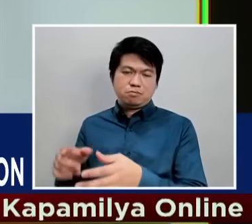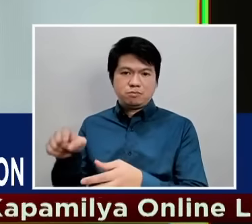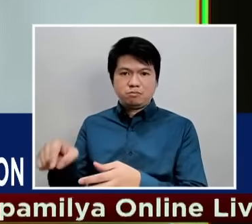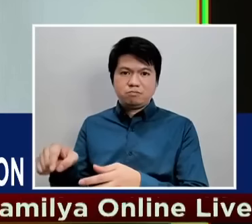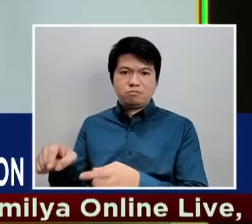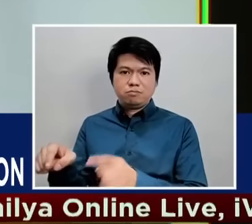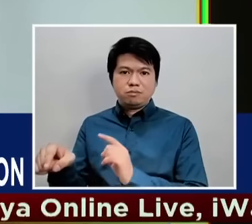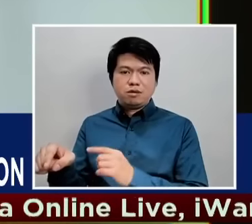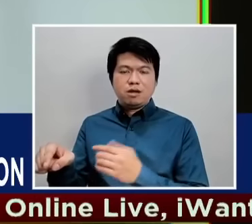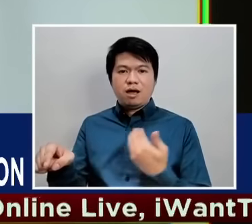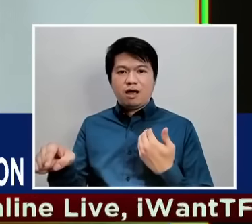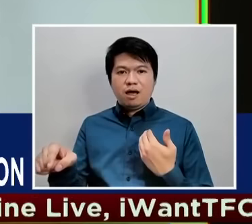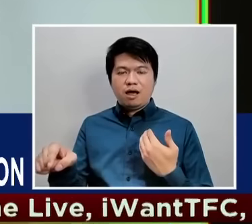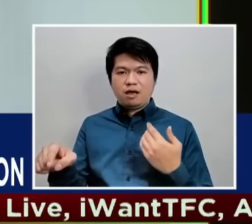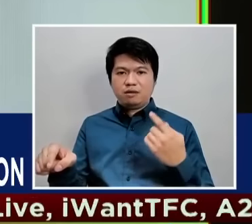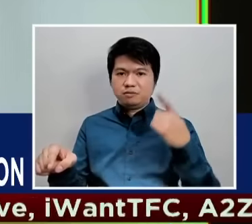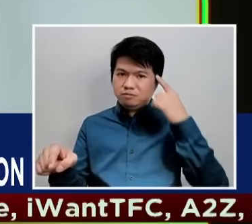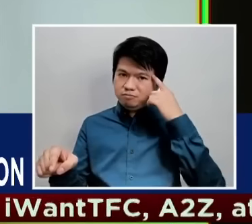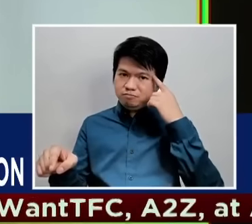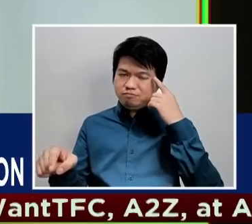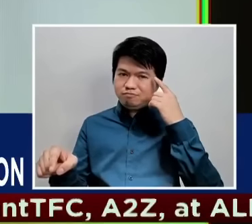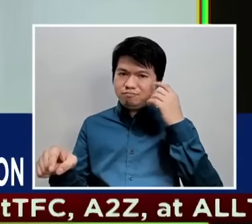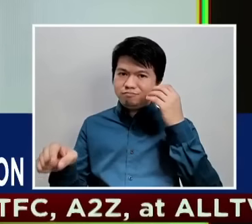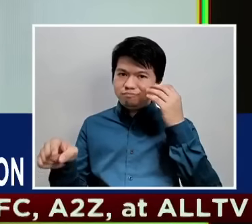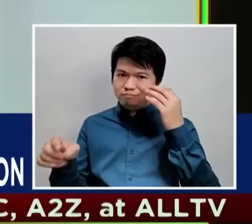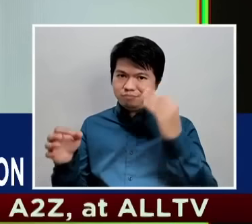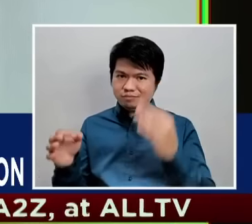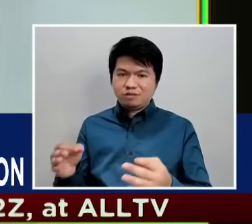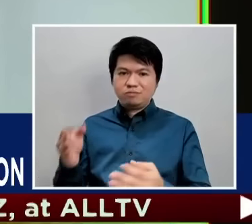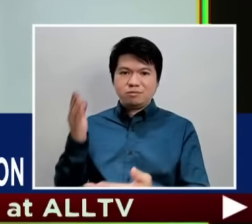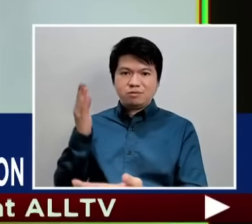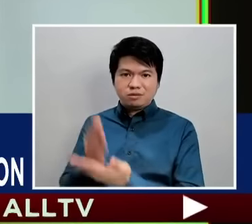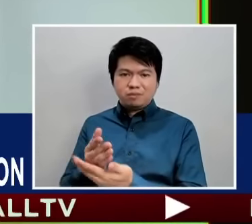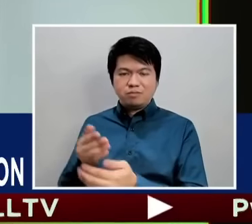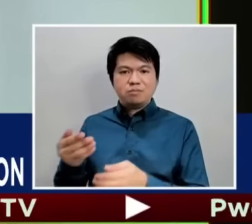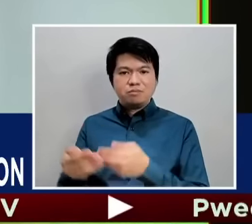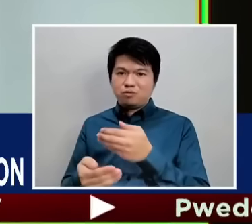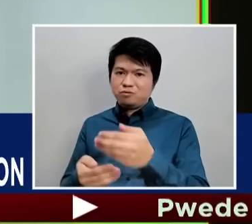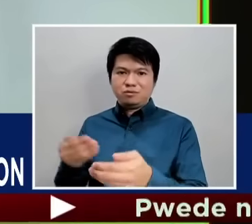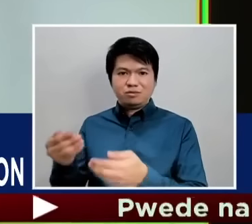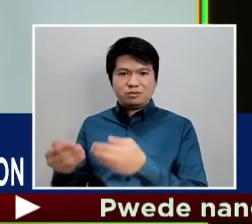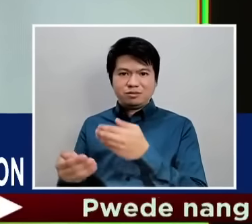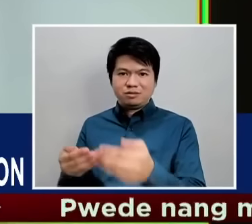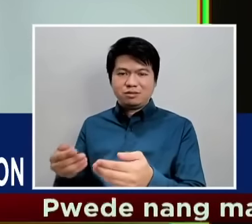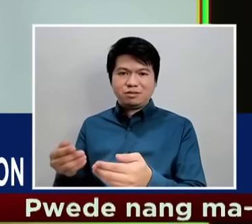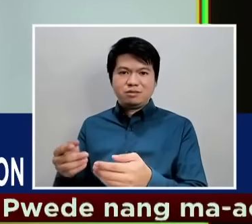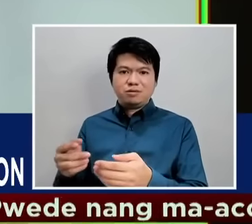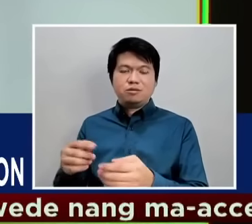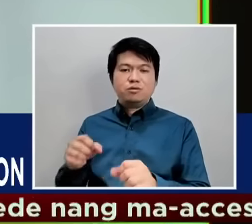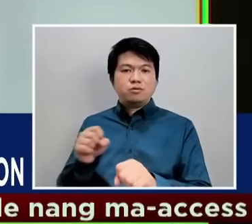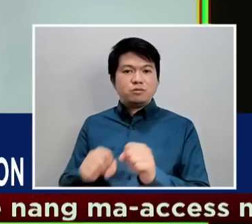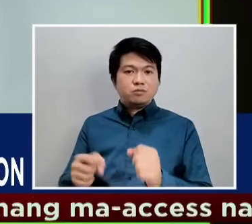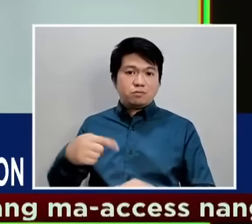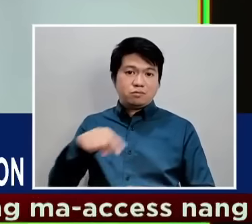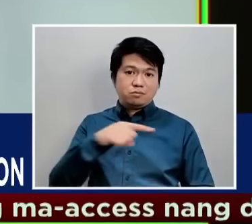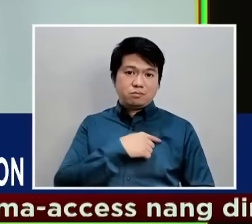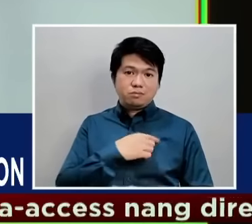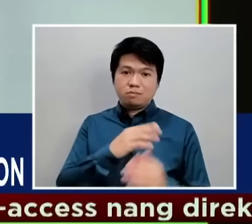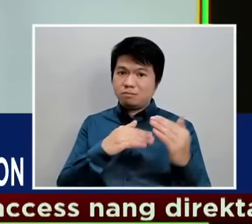has stopped processing clearances. So we are also hopeful that the immigration